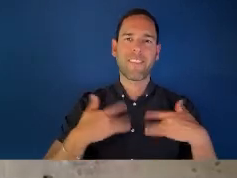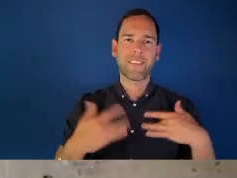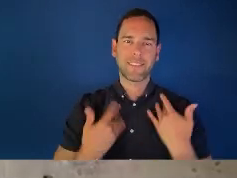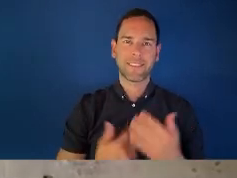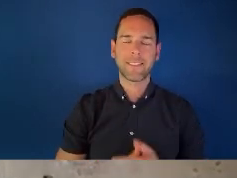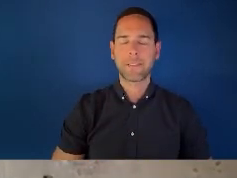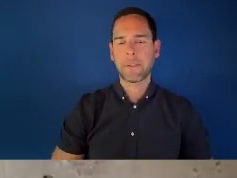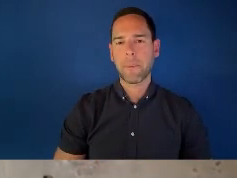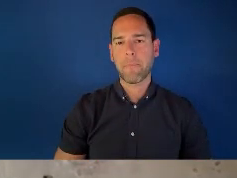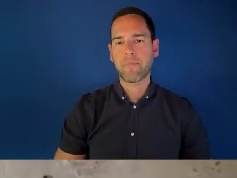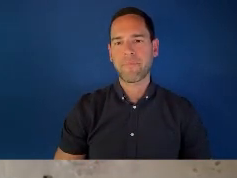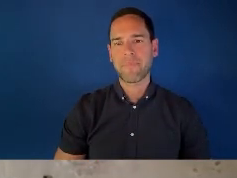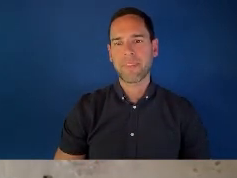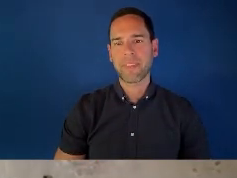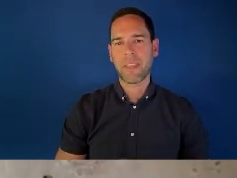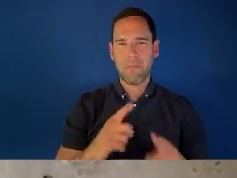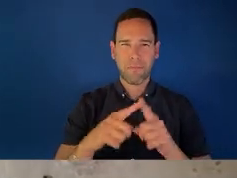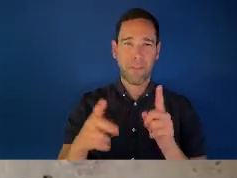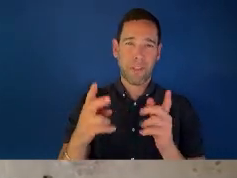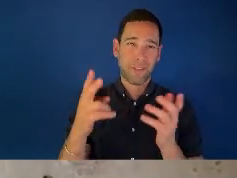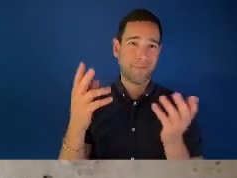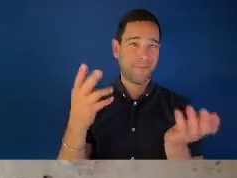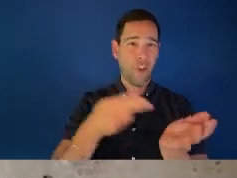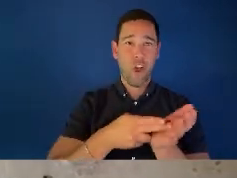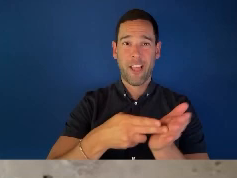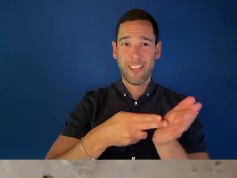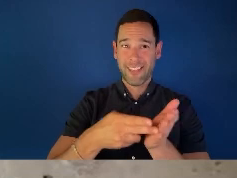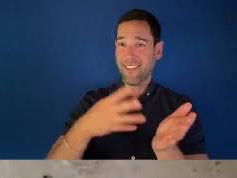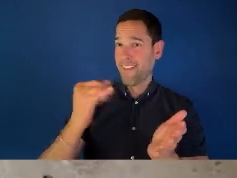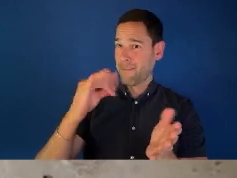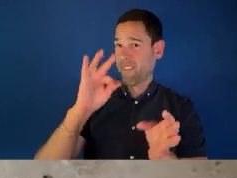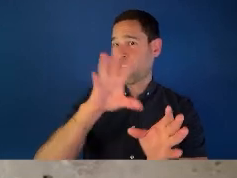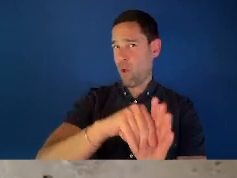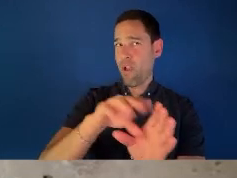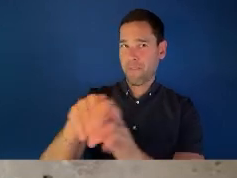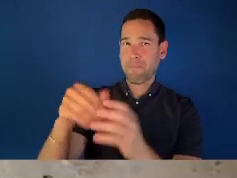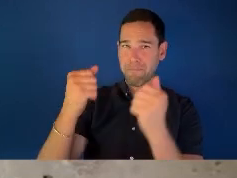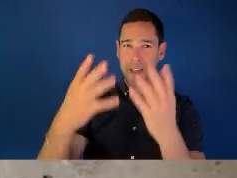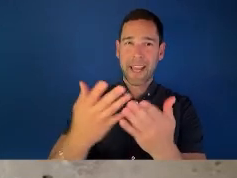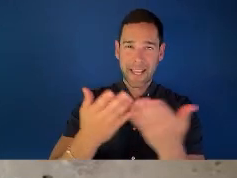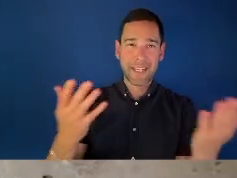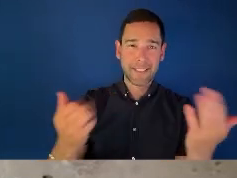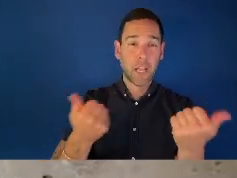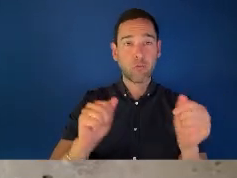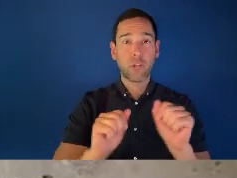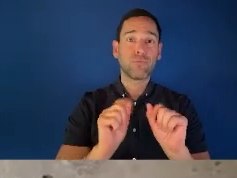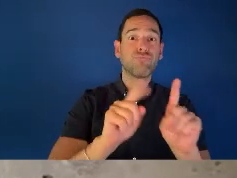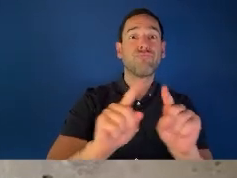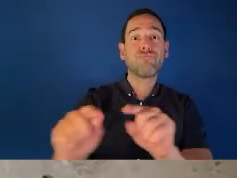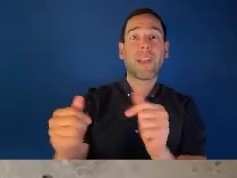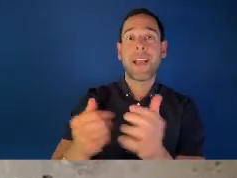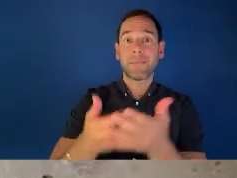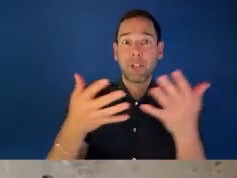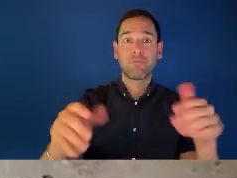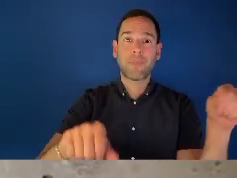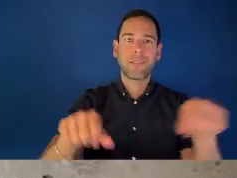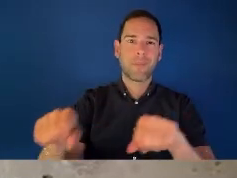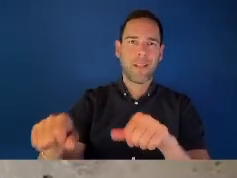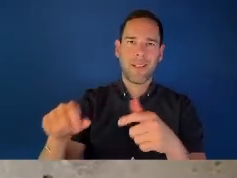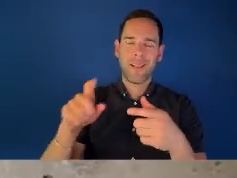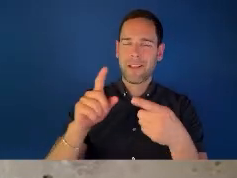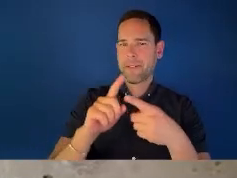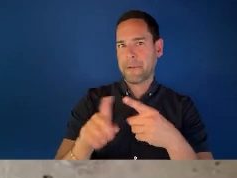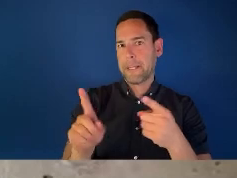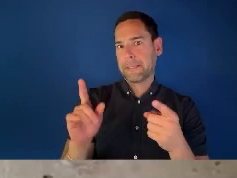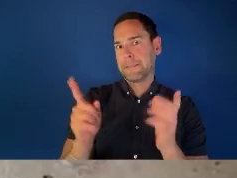very tired most of the time, but I do enjoy it. My friends are mostly all disabled and or